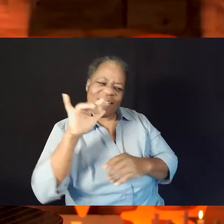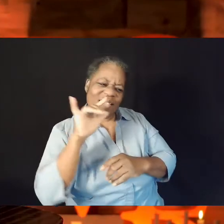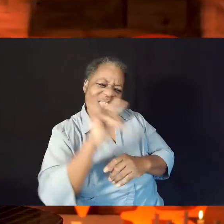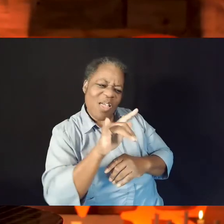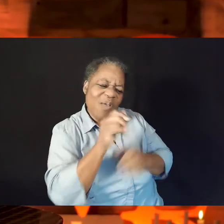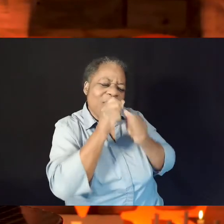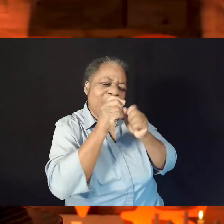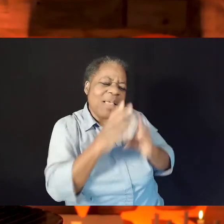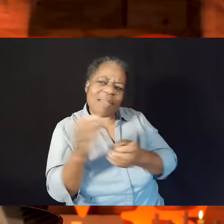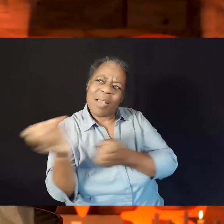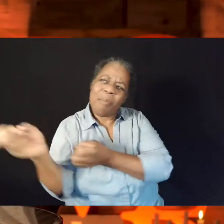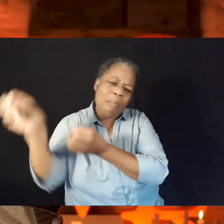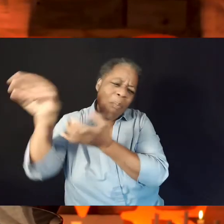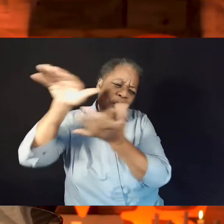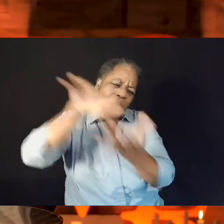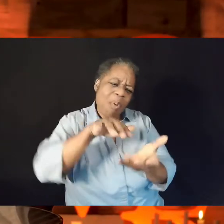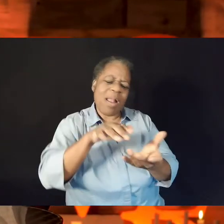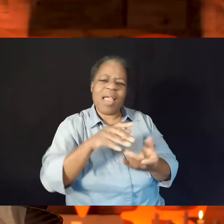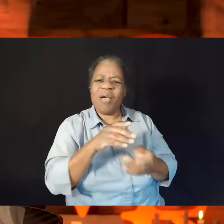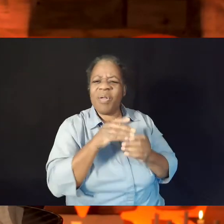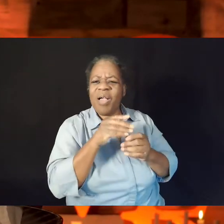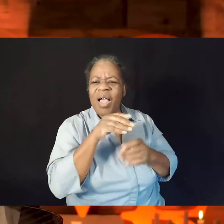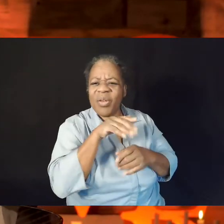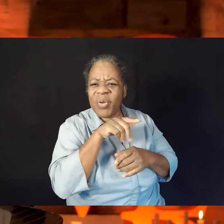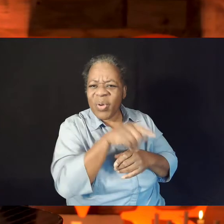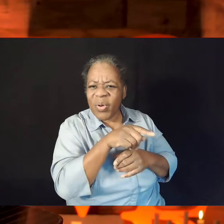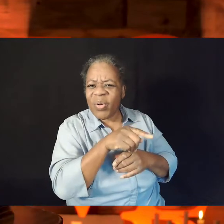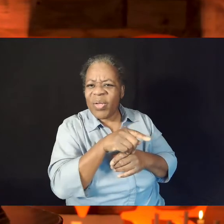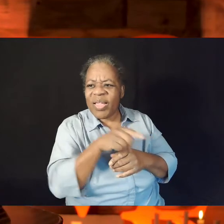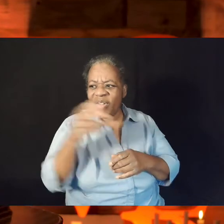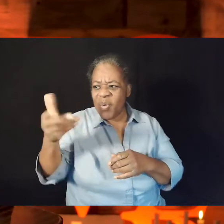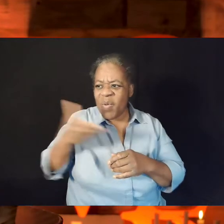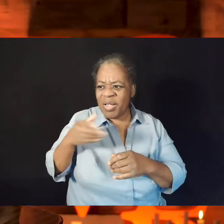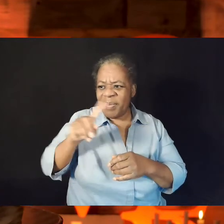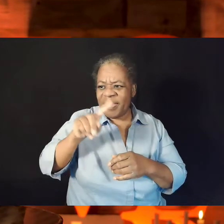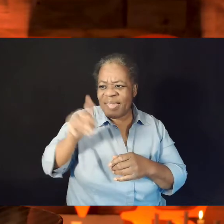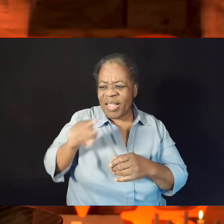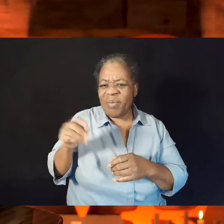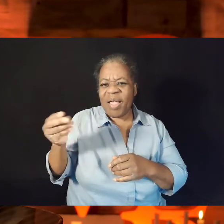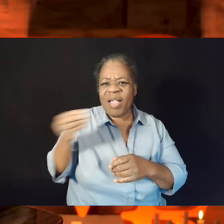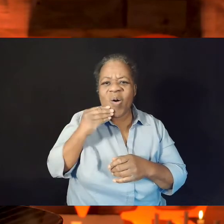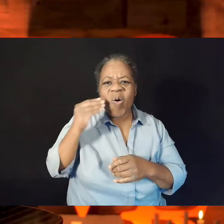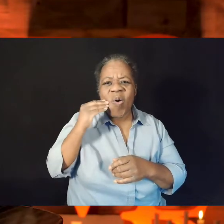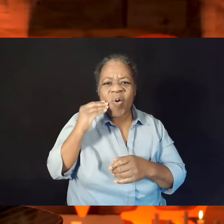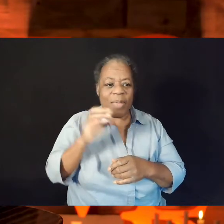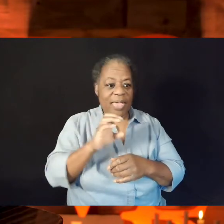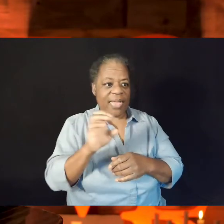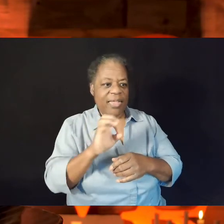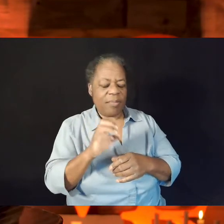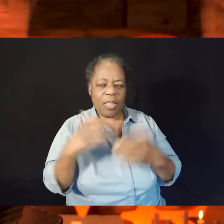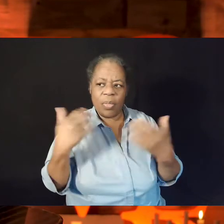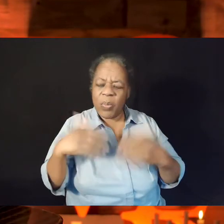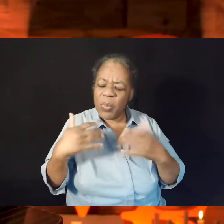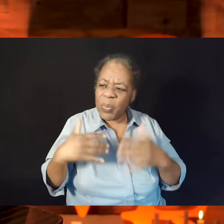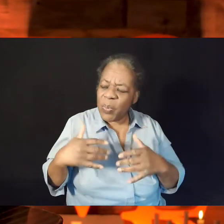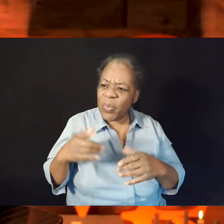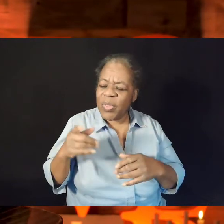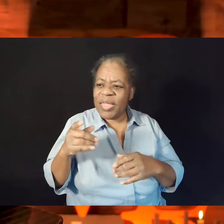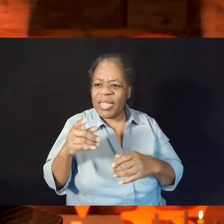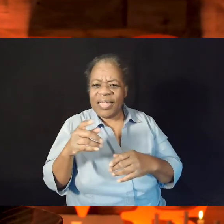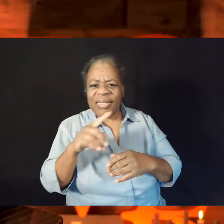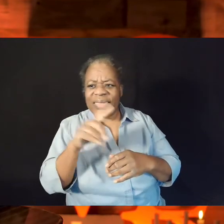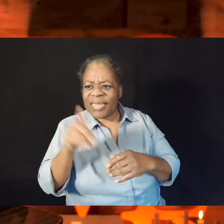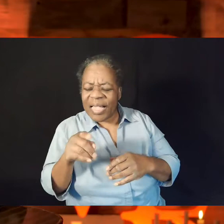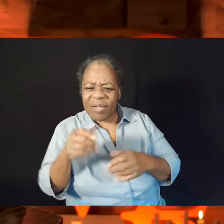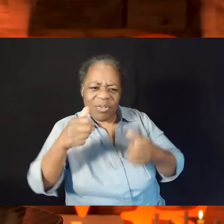poured out on her as she welcomes Zechariah home. Elizabeth marvels as her husband tries to communicate what